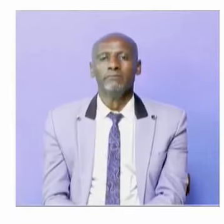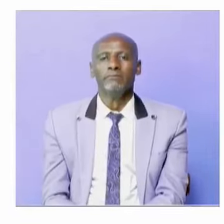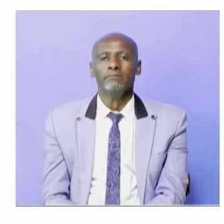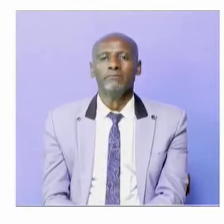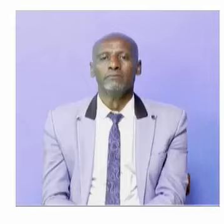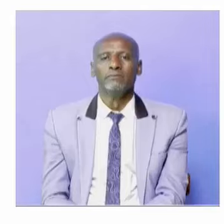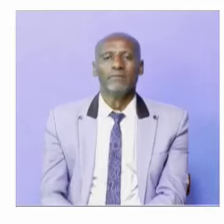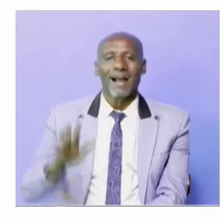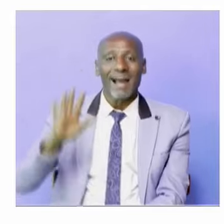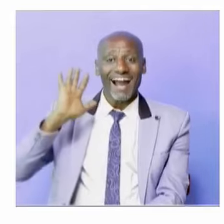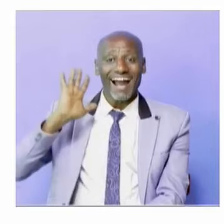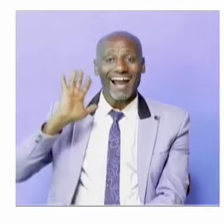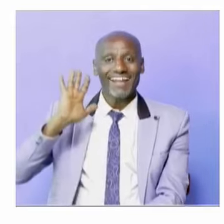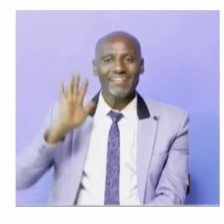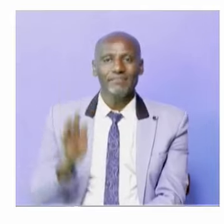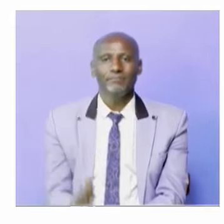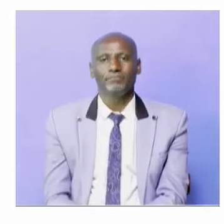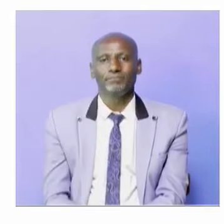hi,